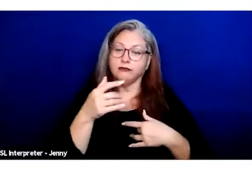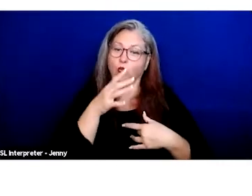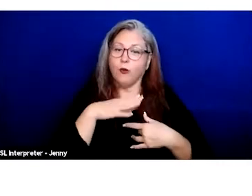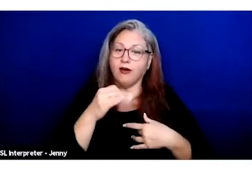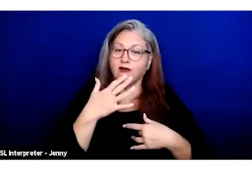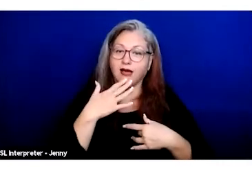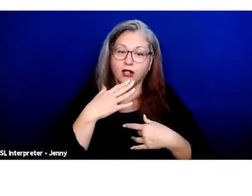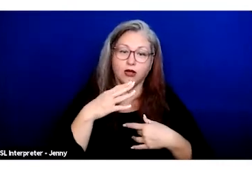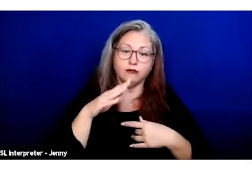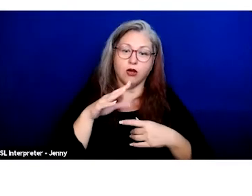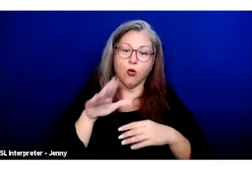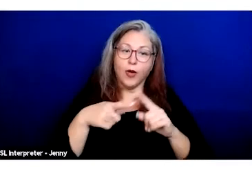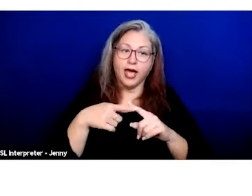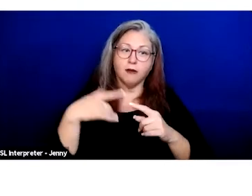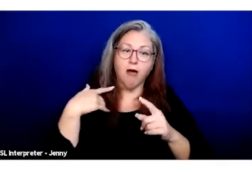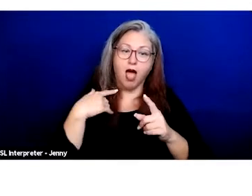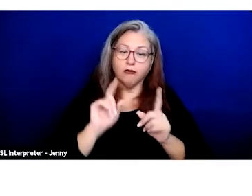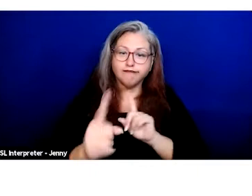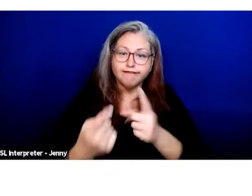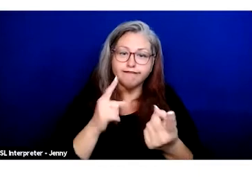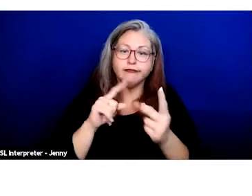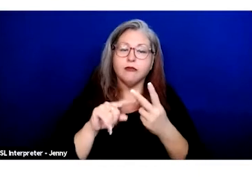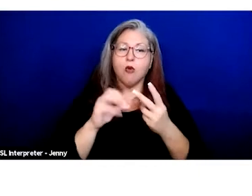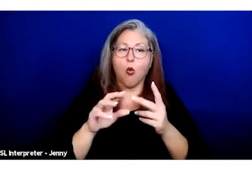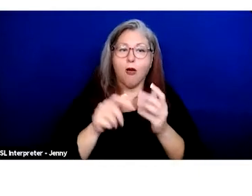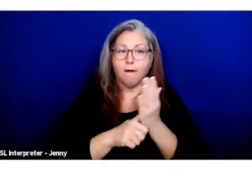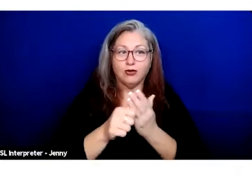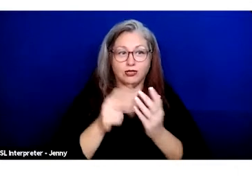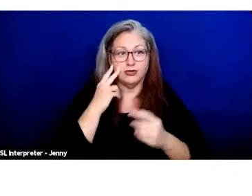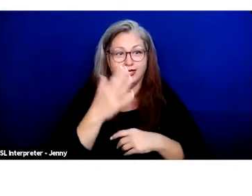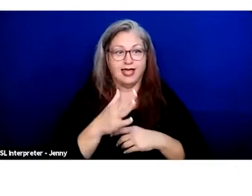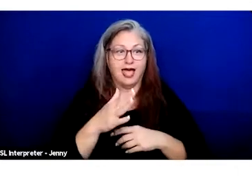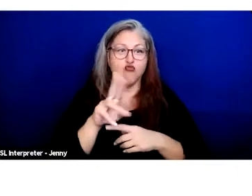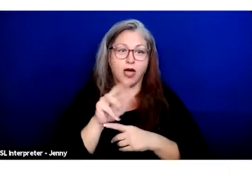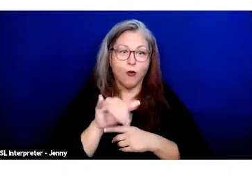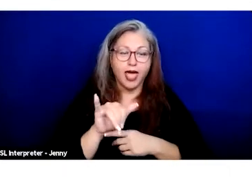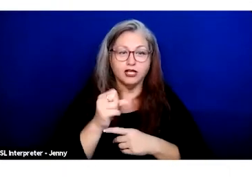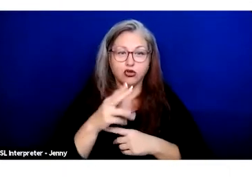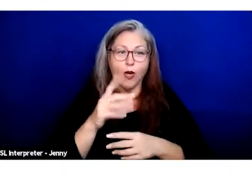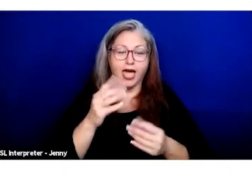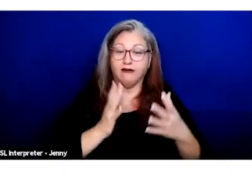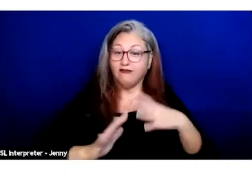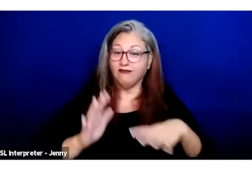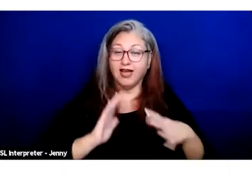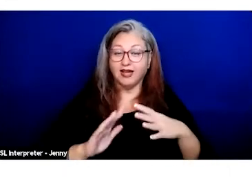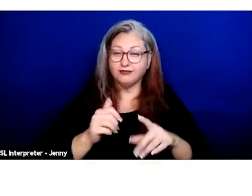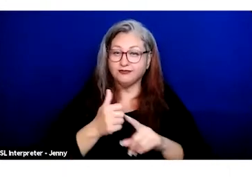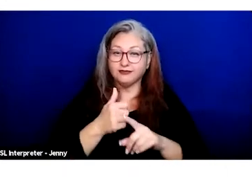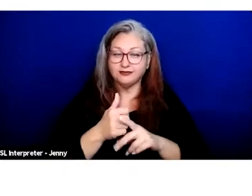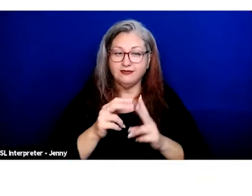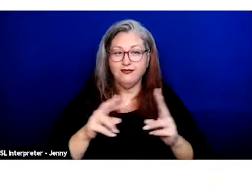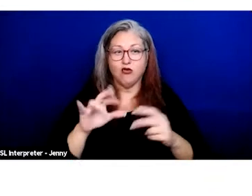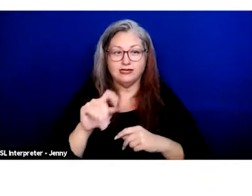magazine. And of course, racist runway shows and racist fashions, right? So these kinds